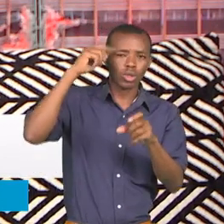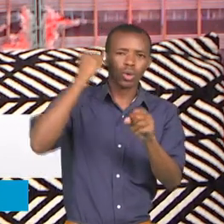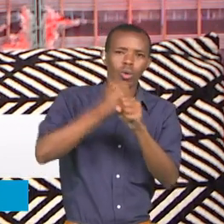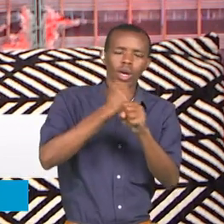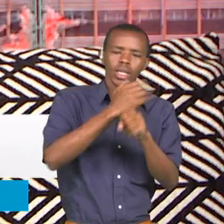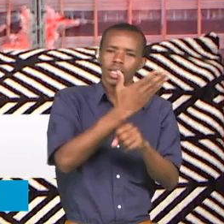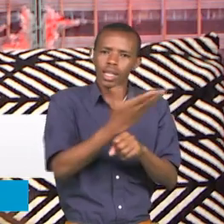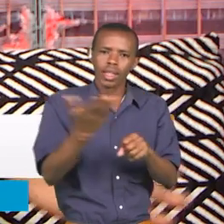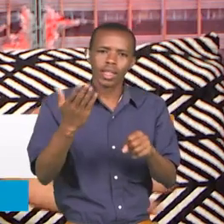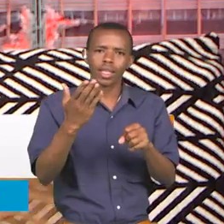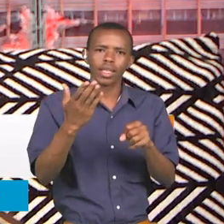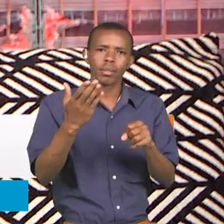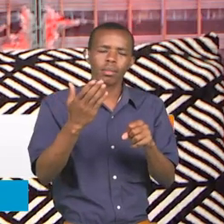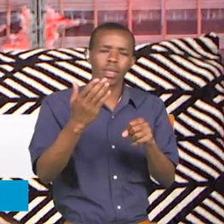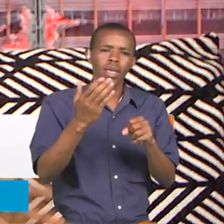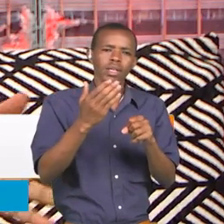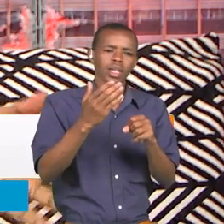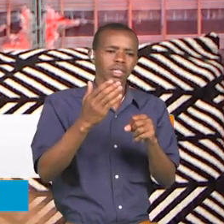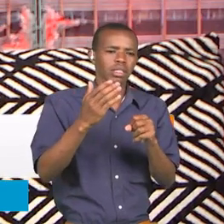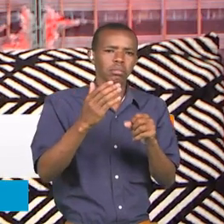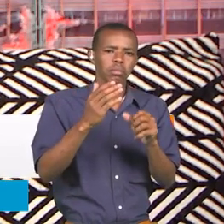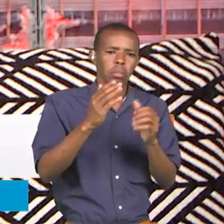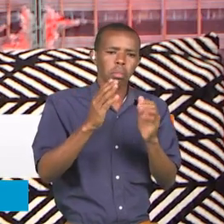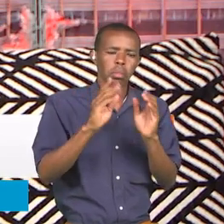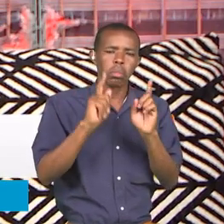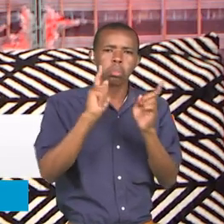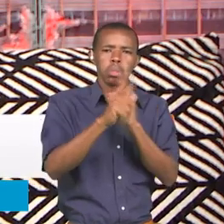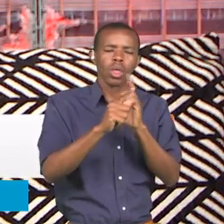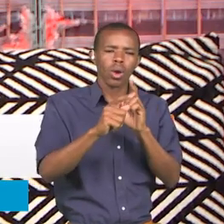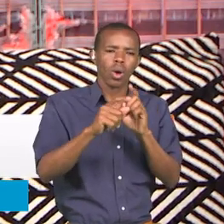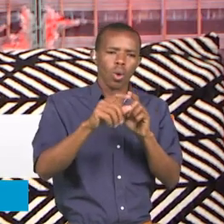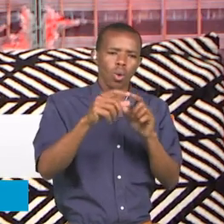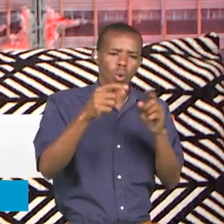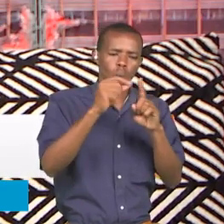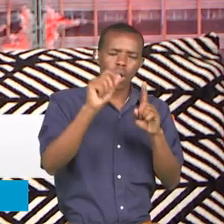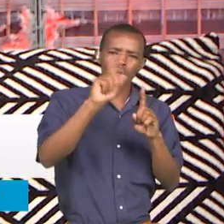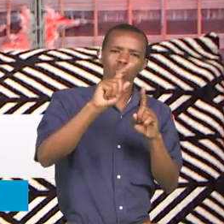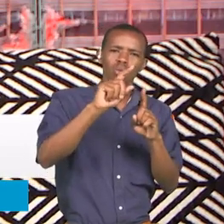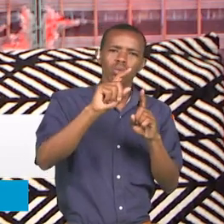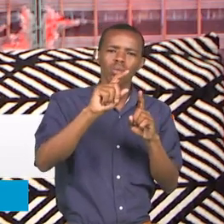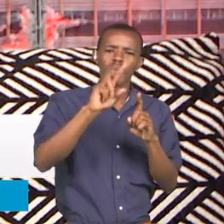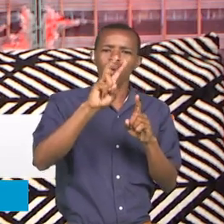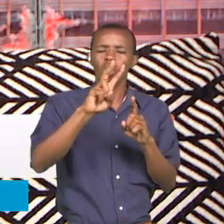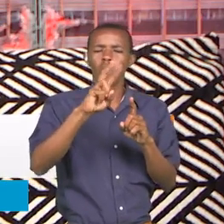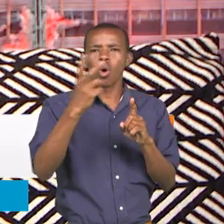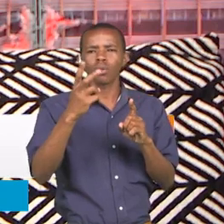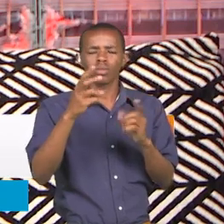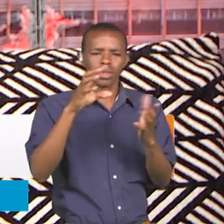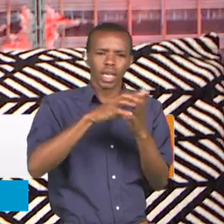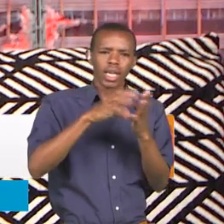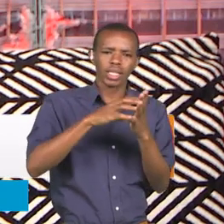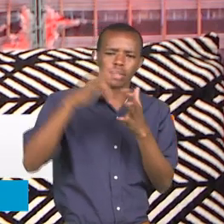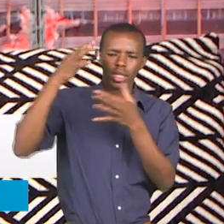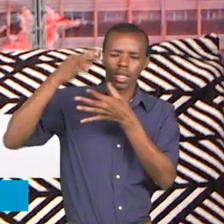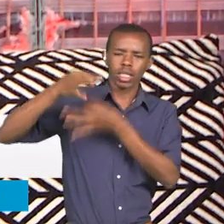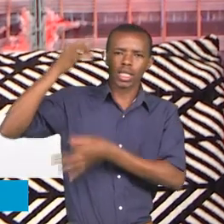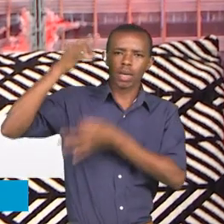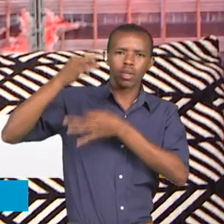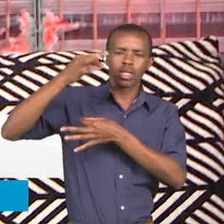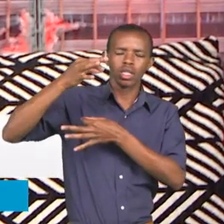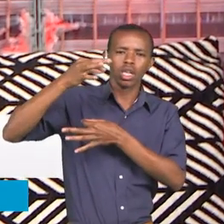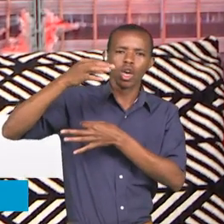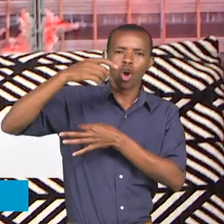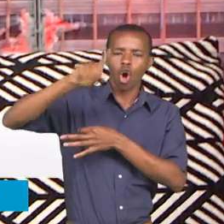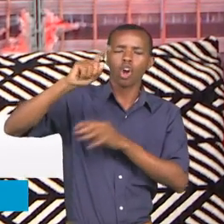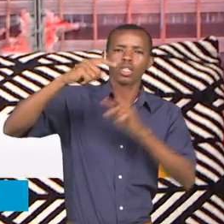something that has just been made in passing, maybe has changed a word or two there? Okay. Then I think each case should be determined on its own